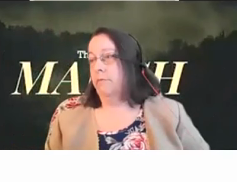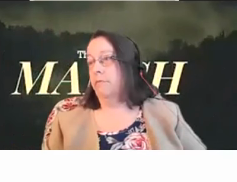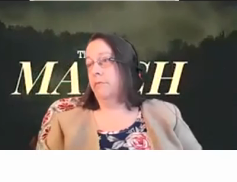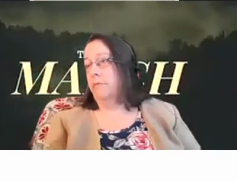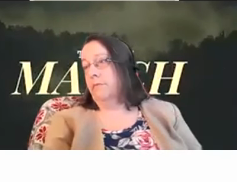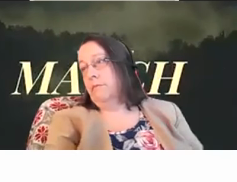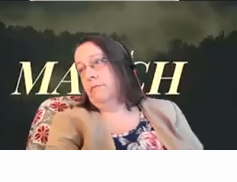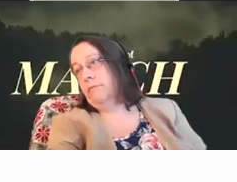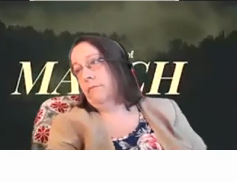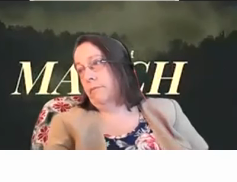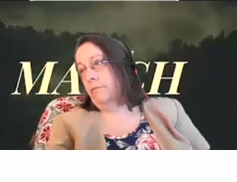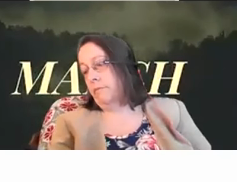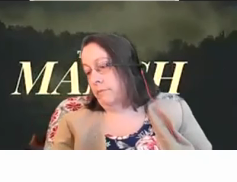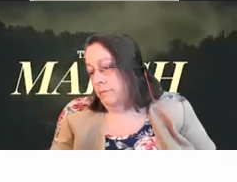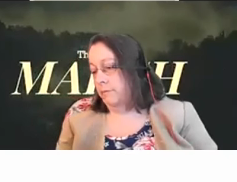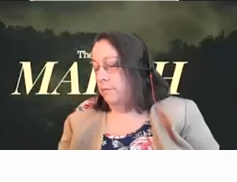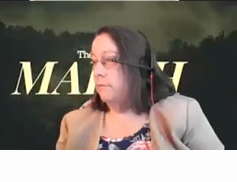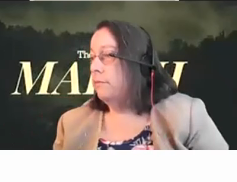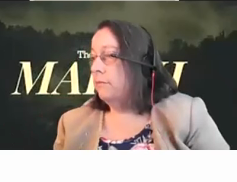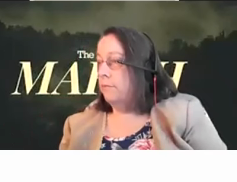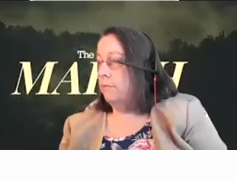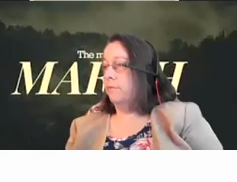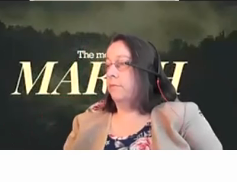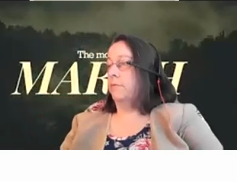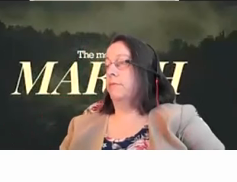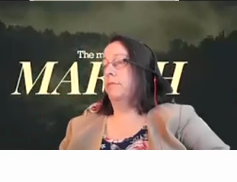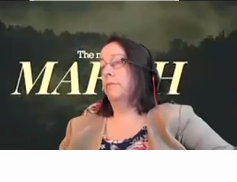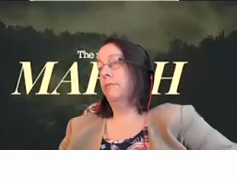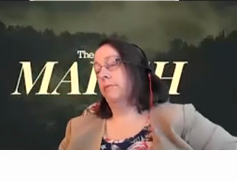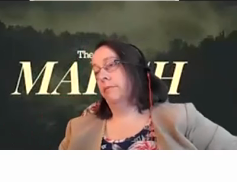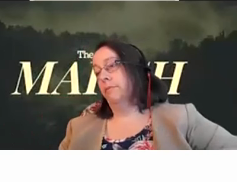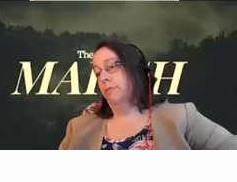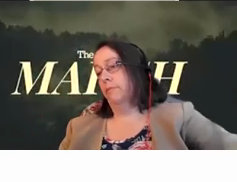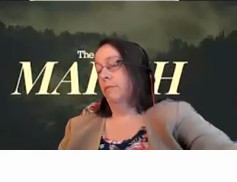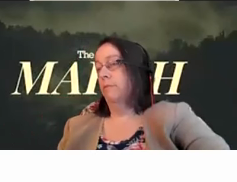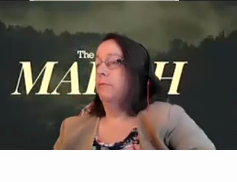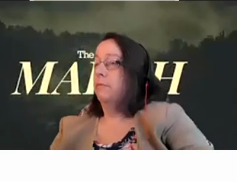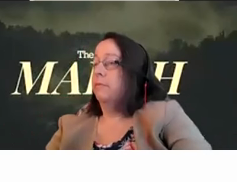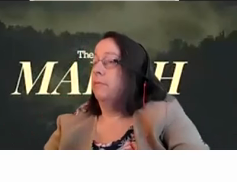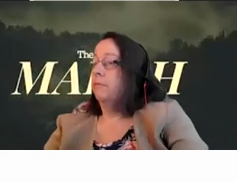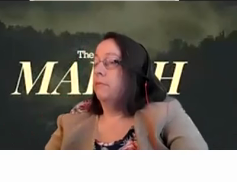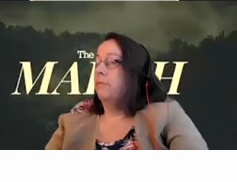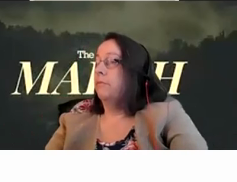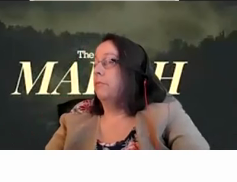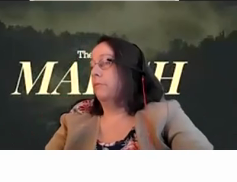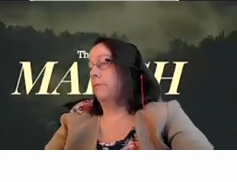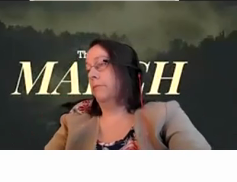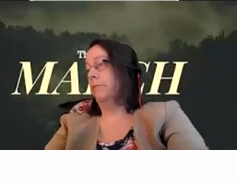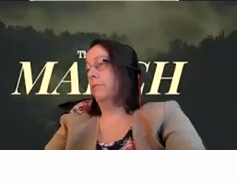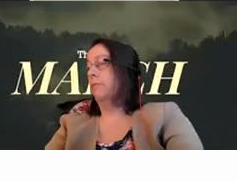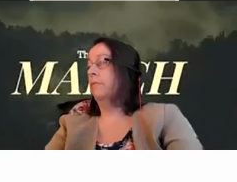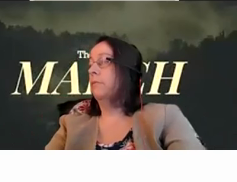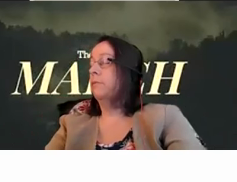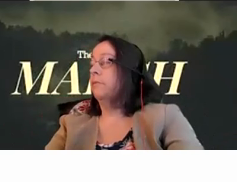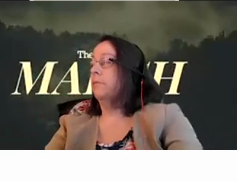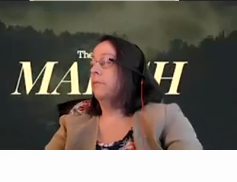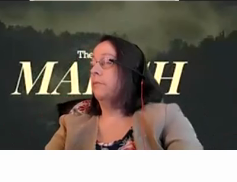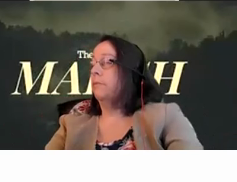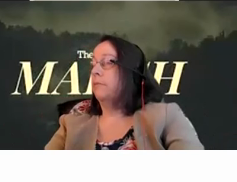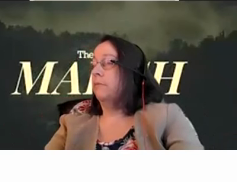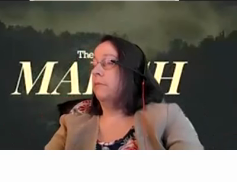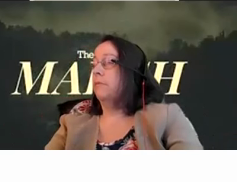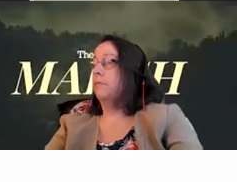Their body language and facial expressions indicate they just want this to be over with. So if we think about the difference between clinic one and clinic two